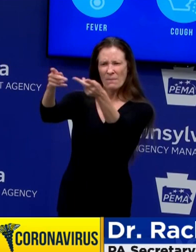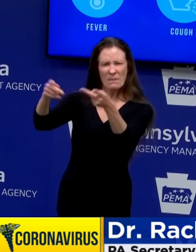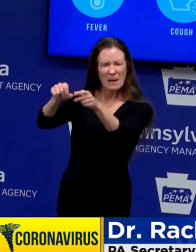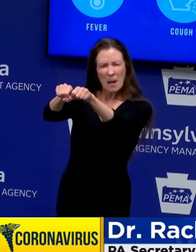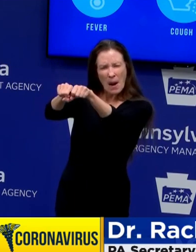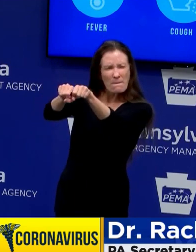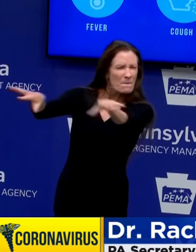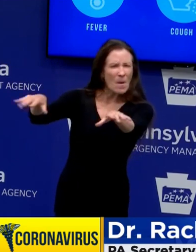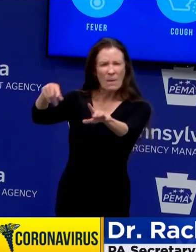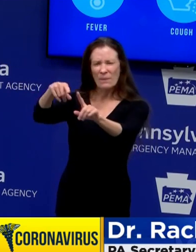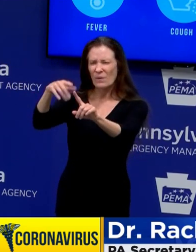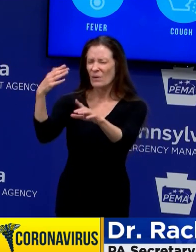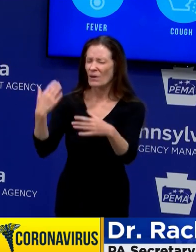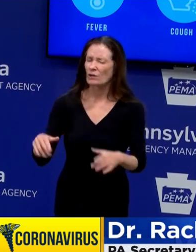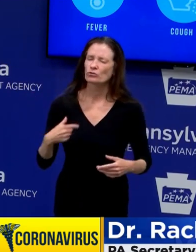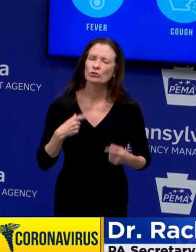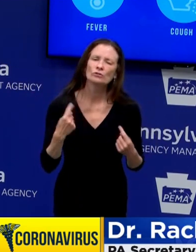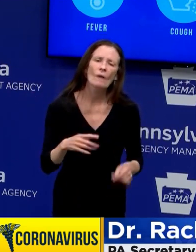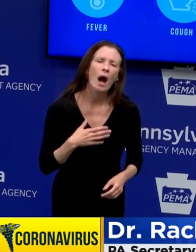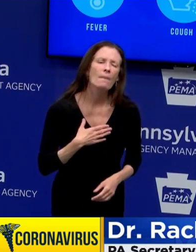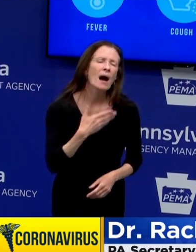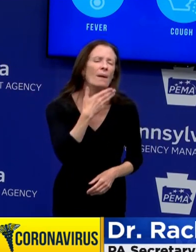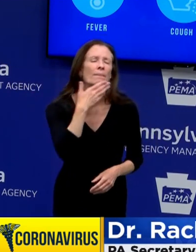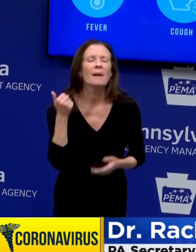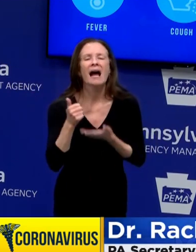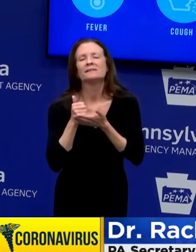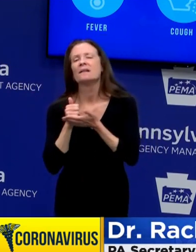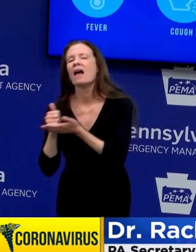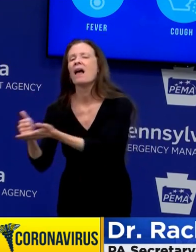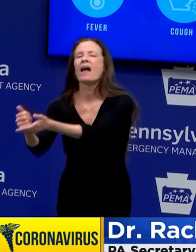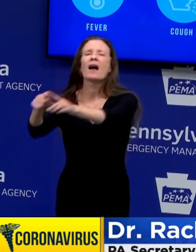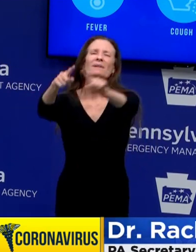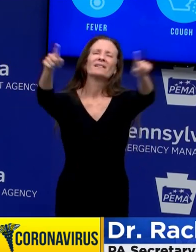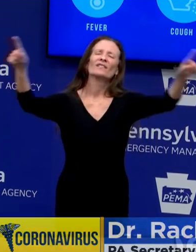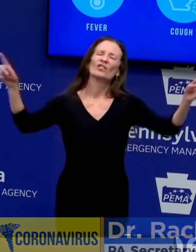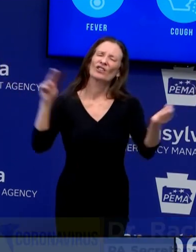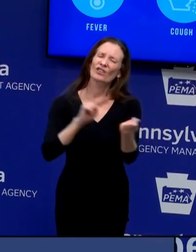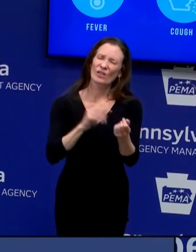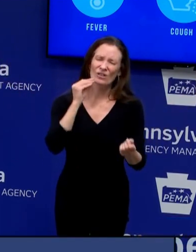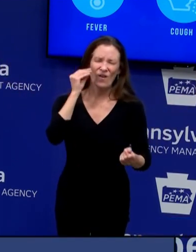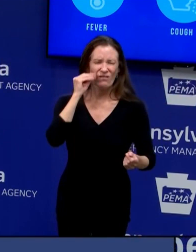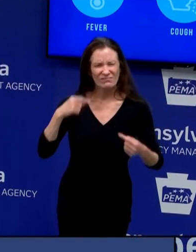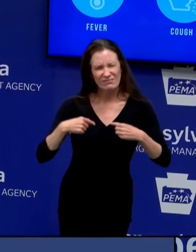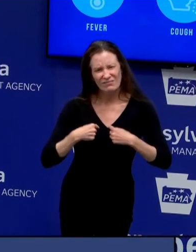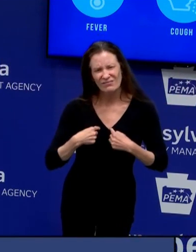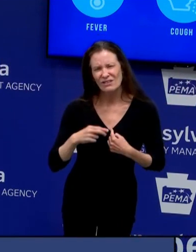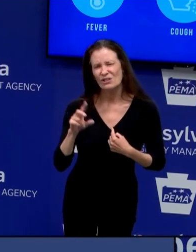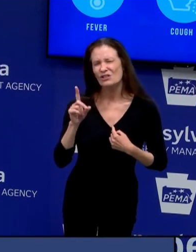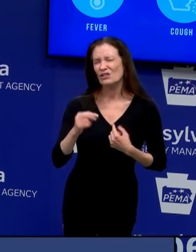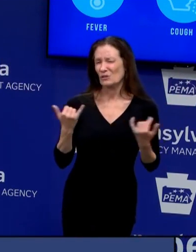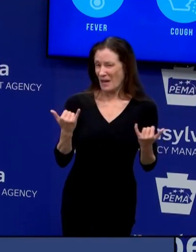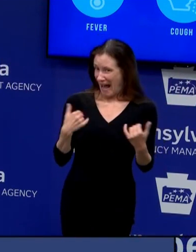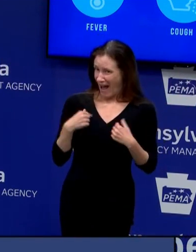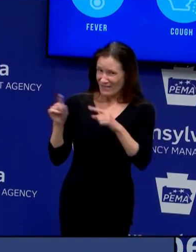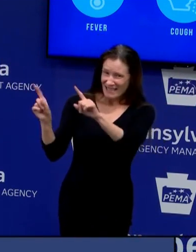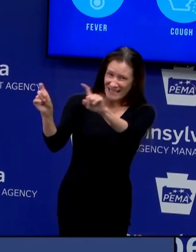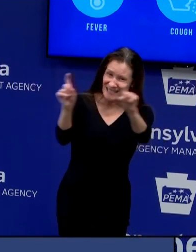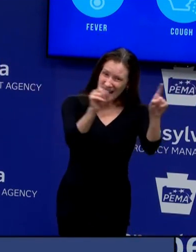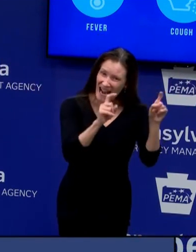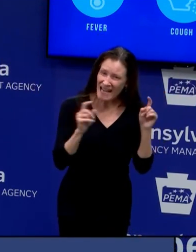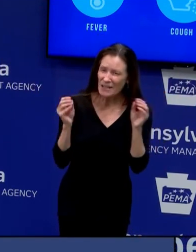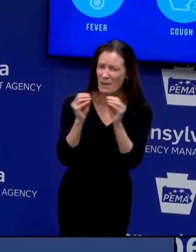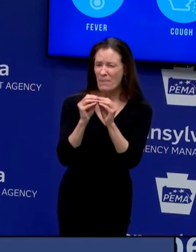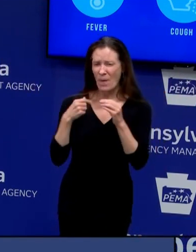to do everything we can to help those facilities. And now that the testing capacity is there, we're working out a way to